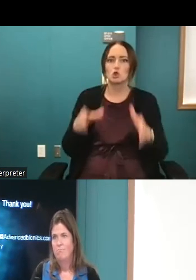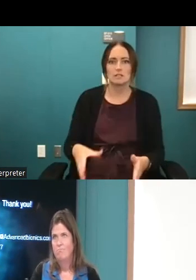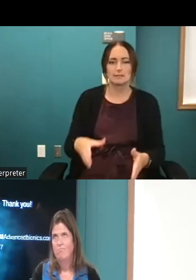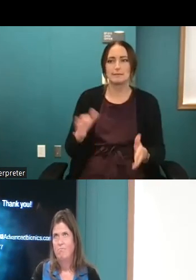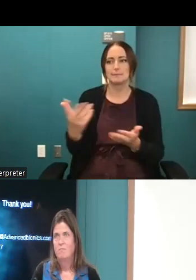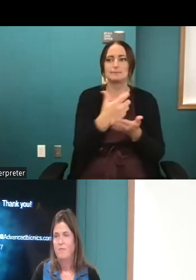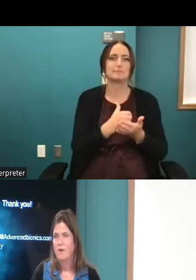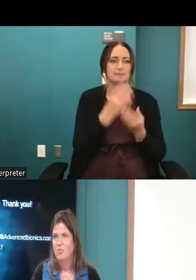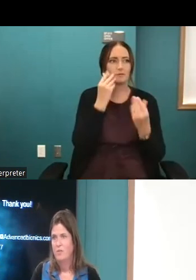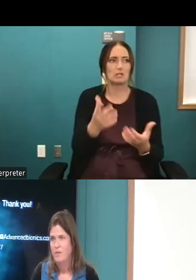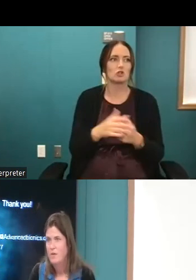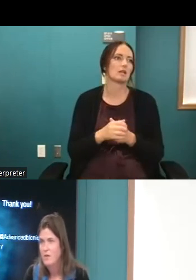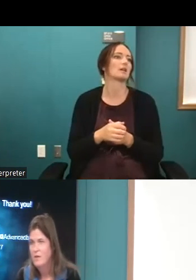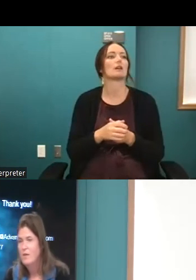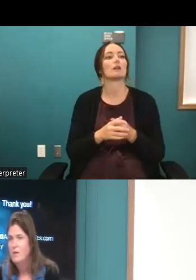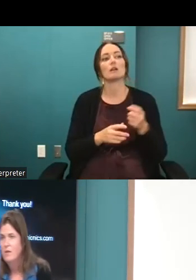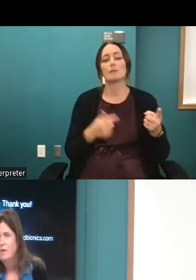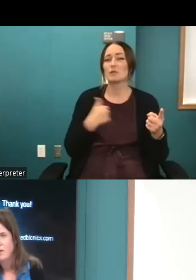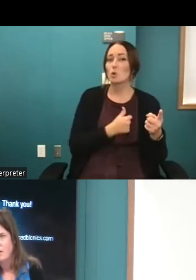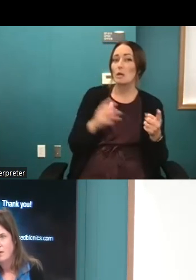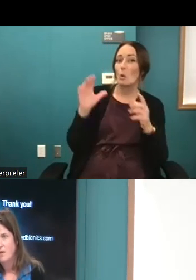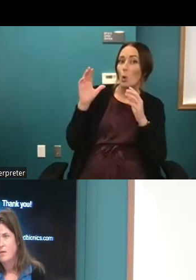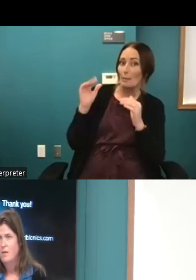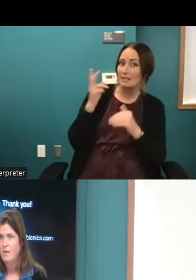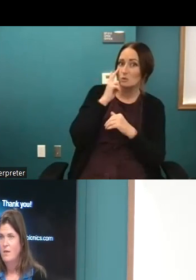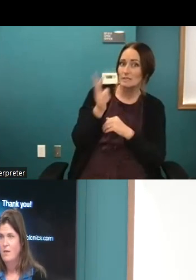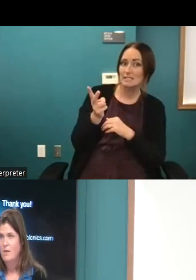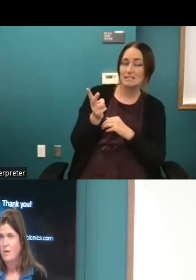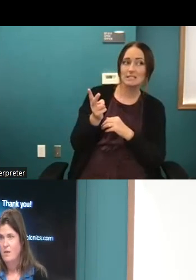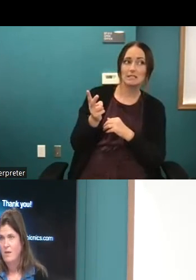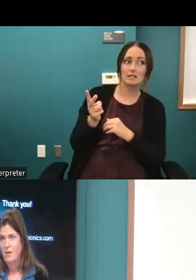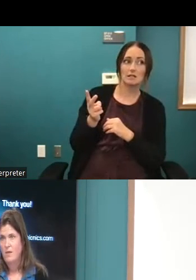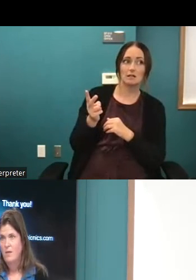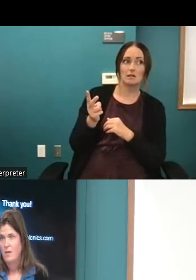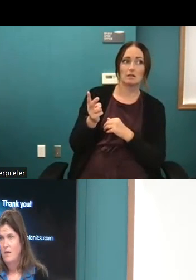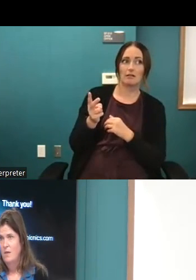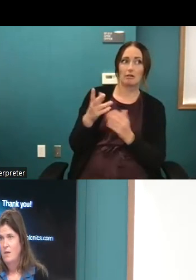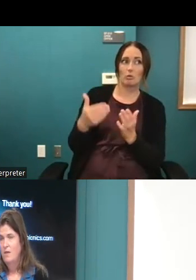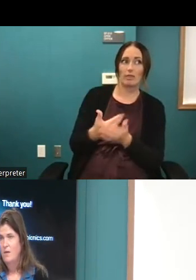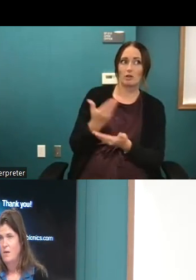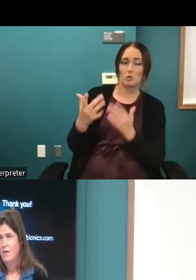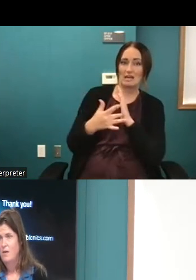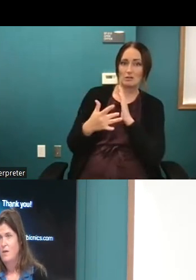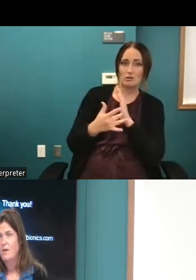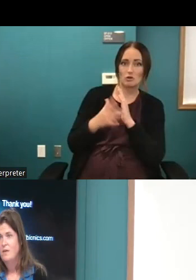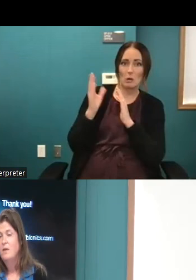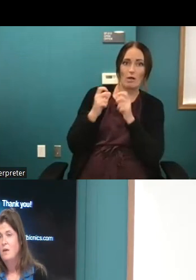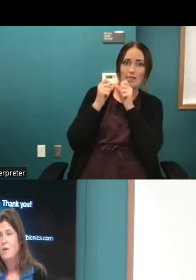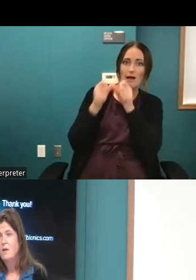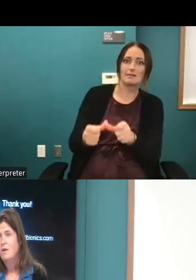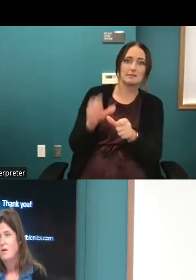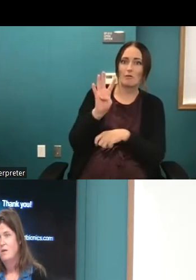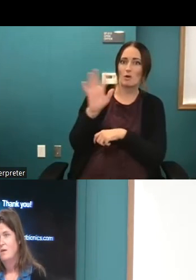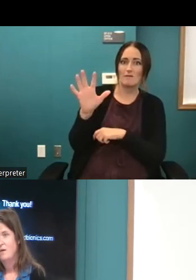know, so the function of the. To see that, I don't know, like with your new tech, that it's like 45 years,